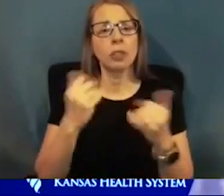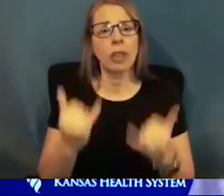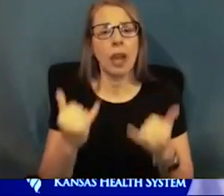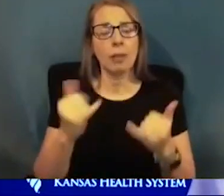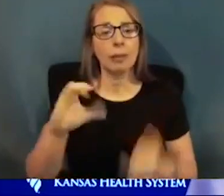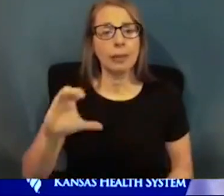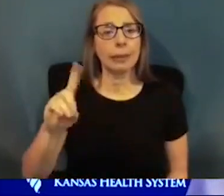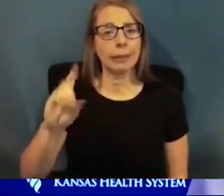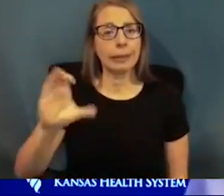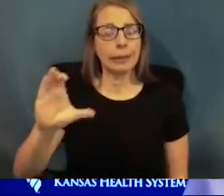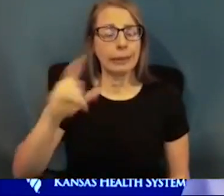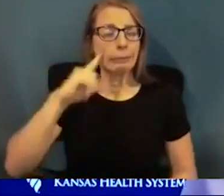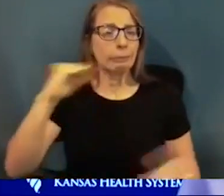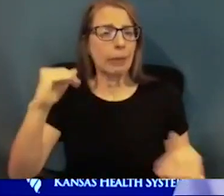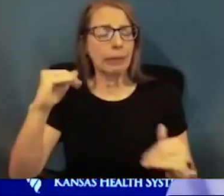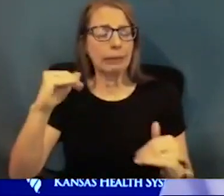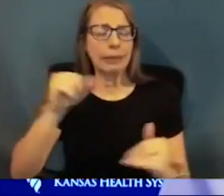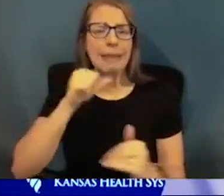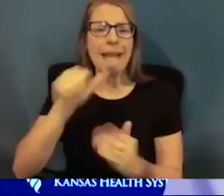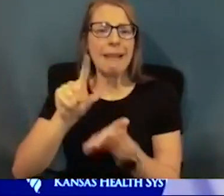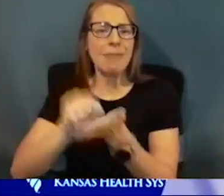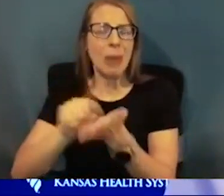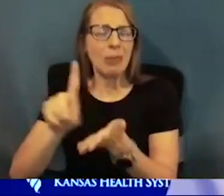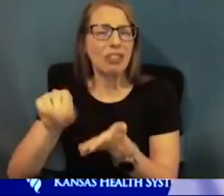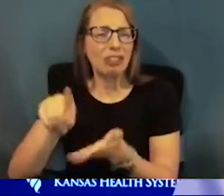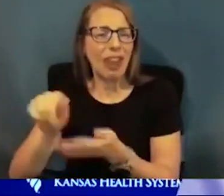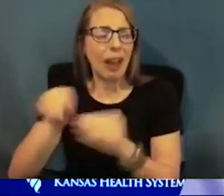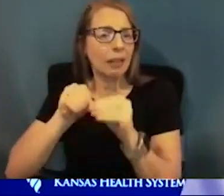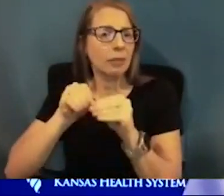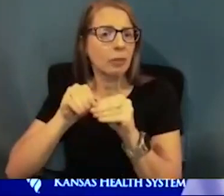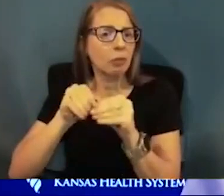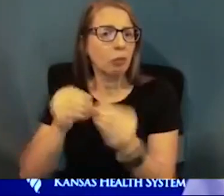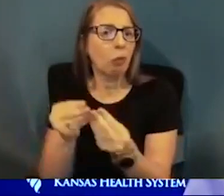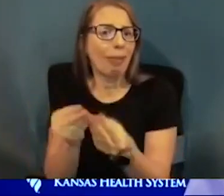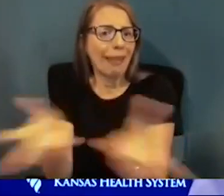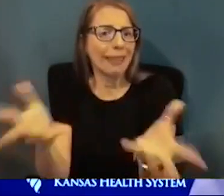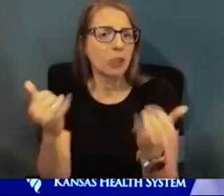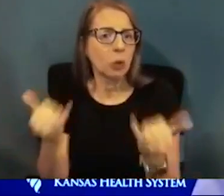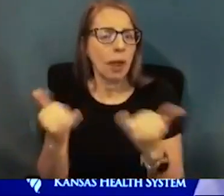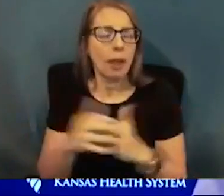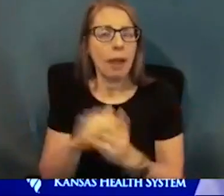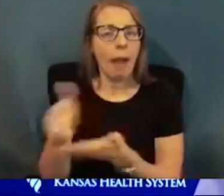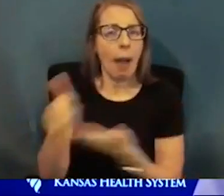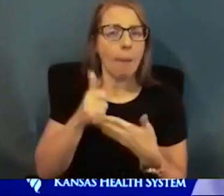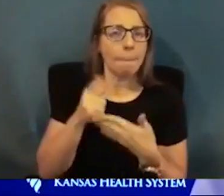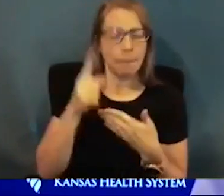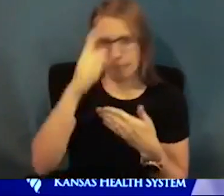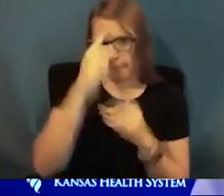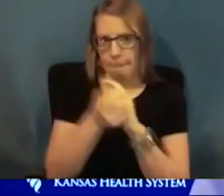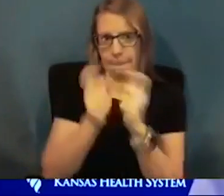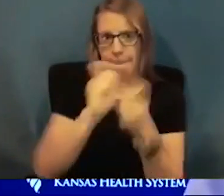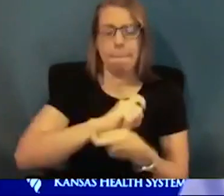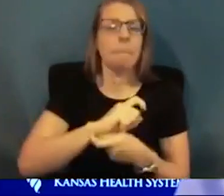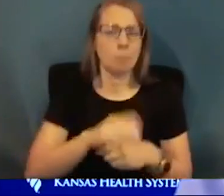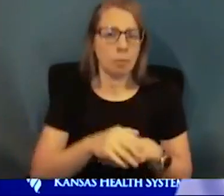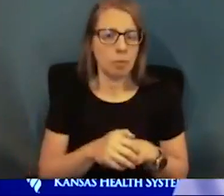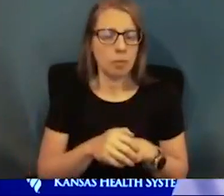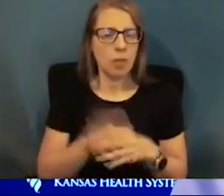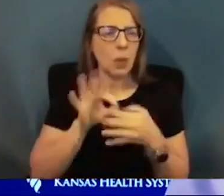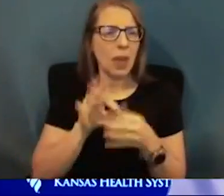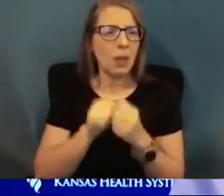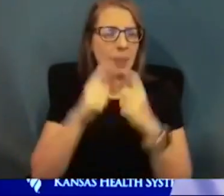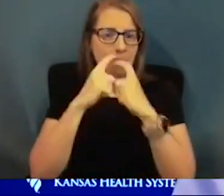release some of that unpublished data today that helped them change their stance on masking